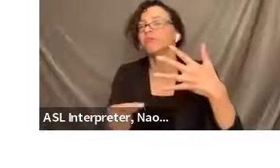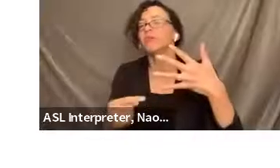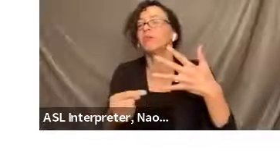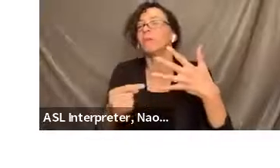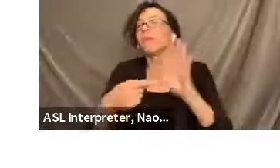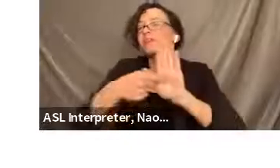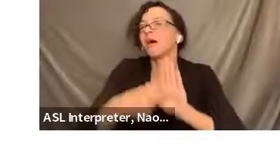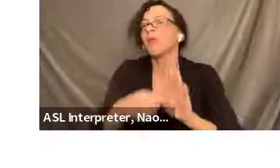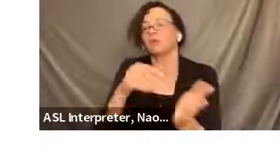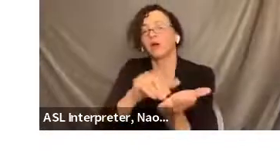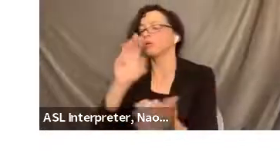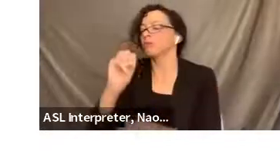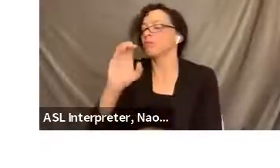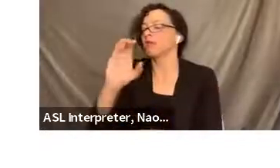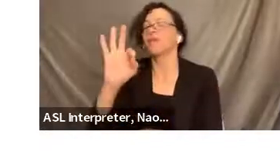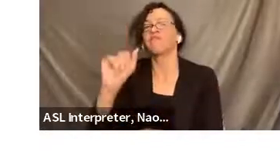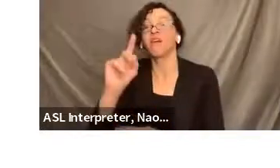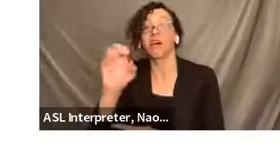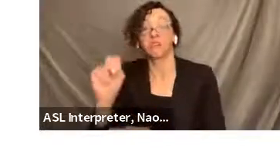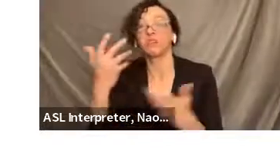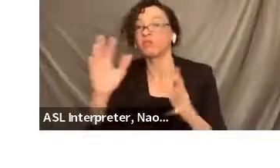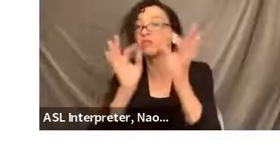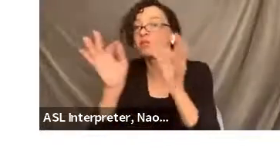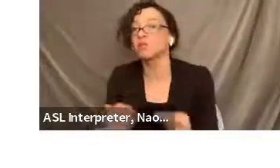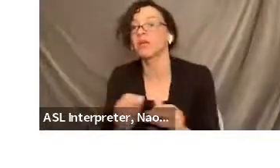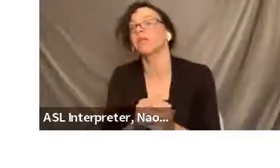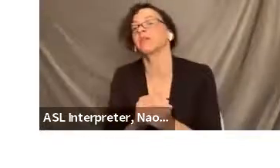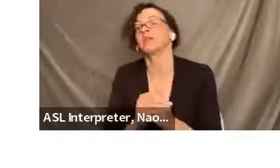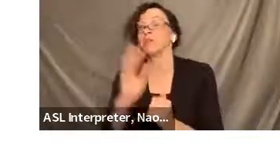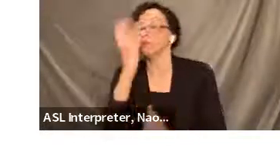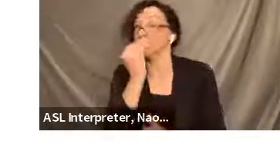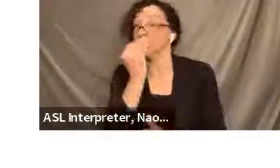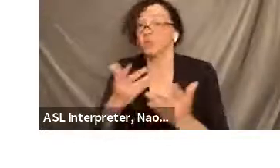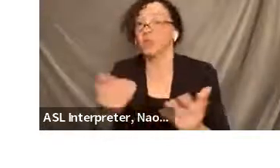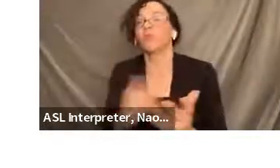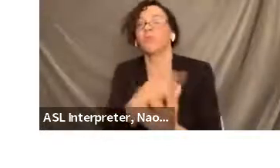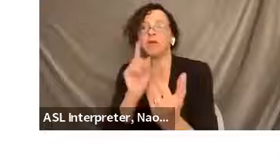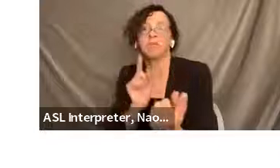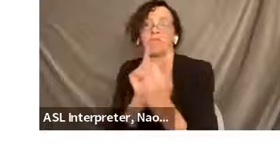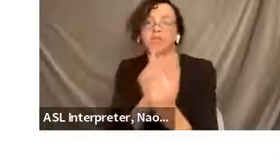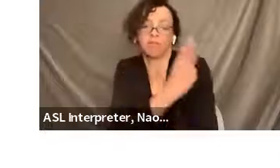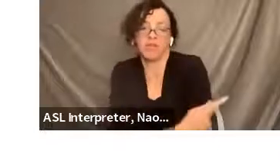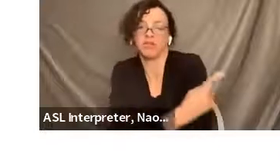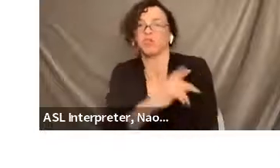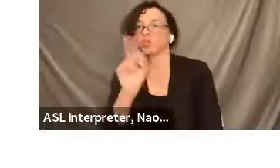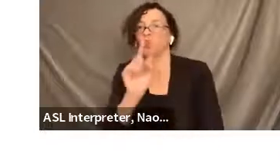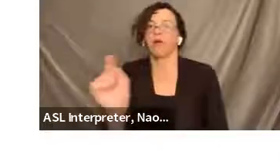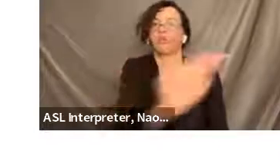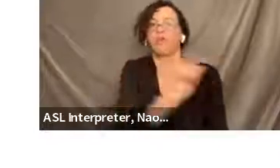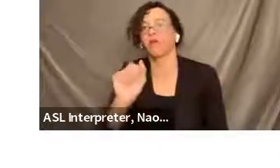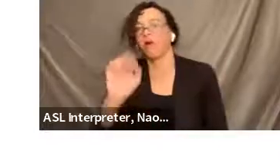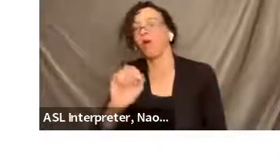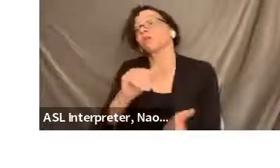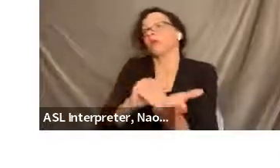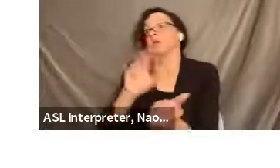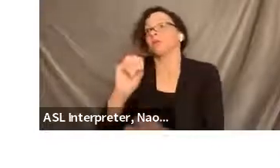primary care. The beauty is we're meeting patients where they are. Director McFadden, offered multiple